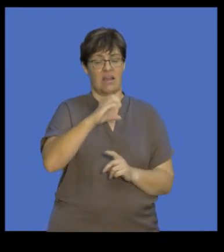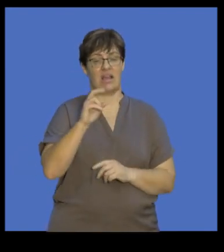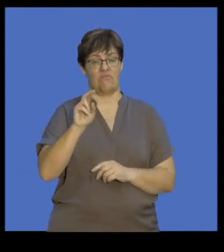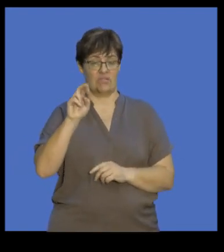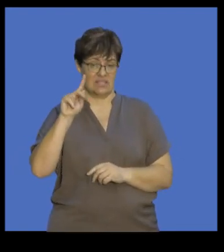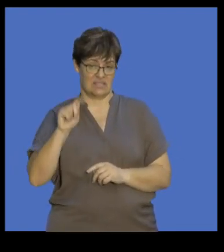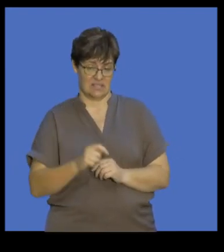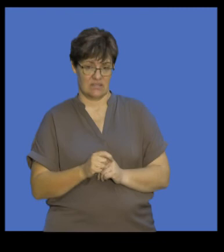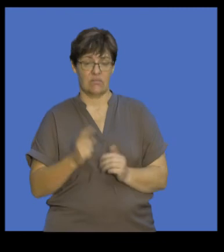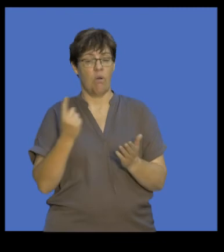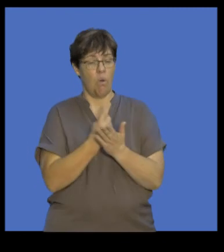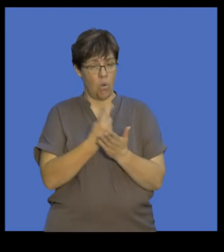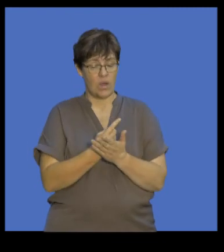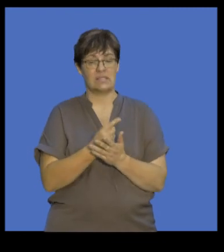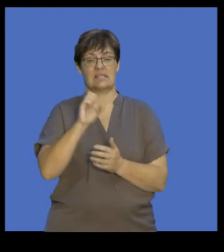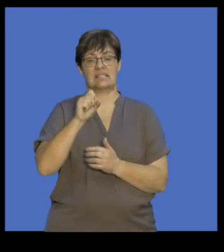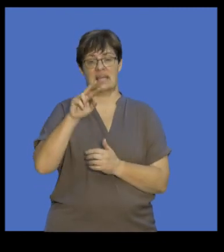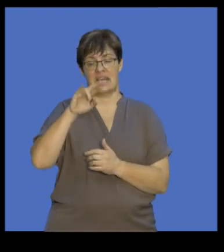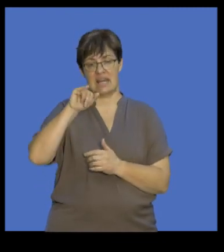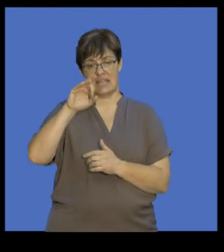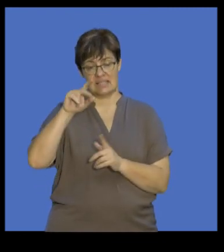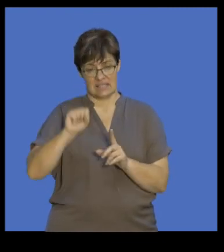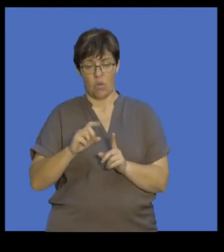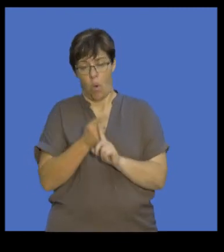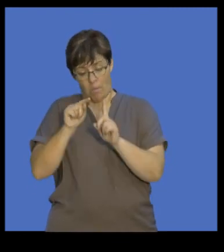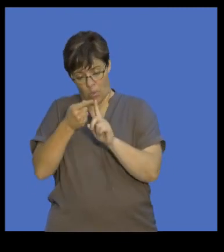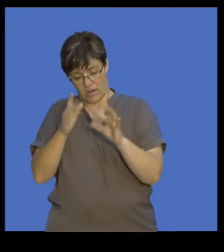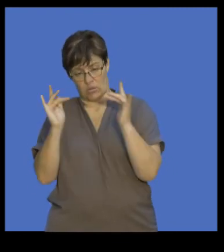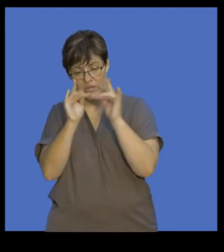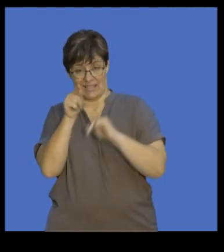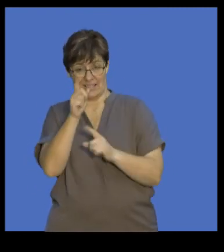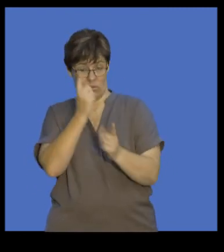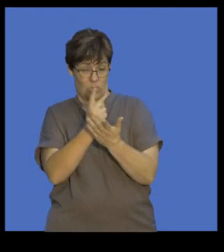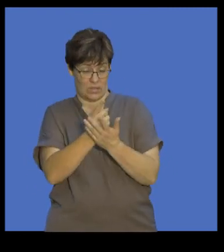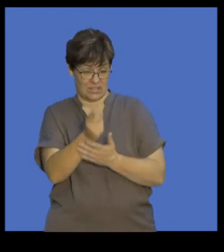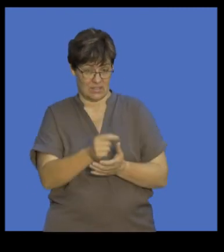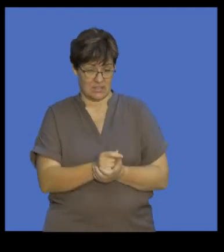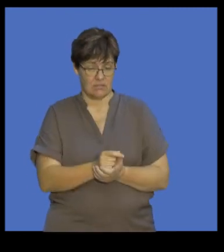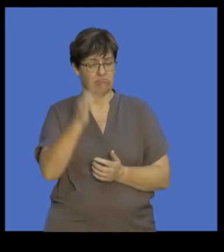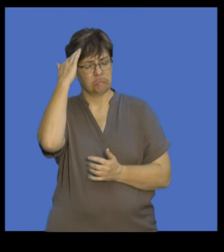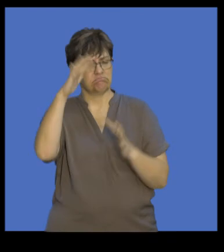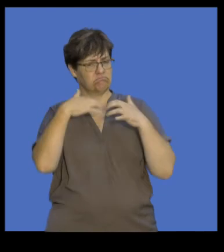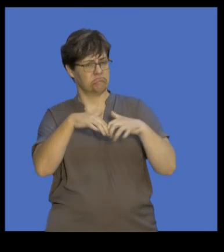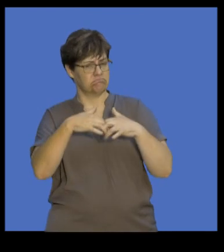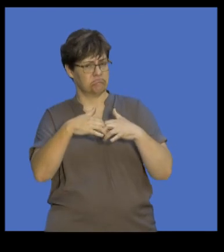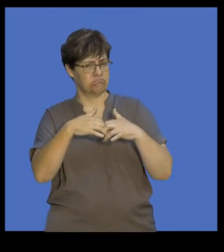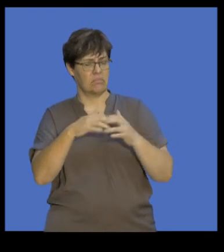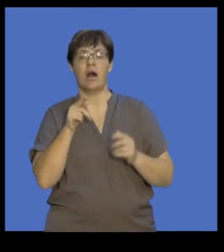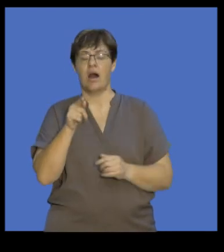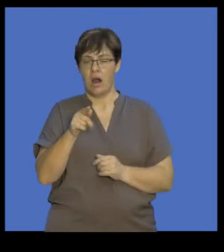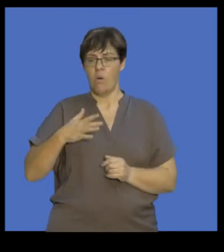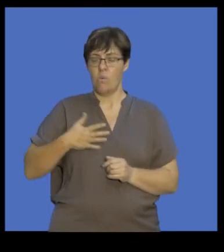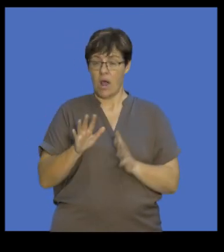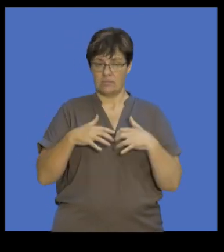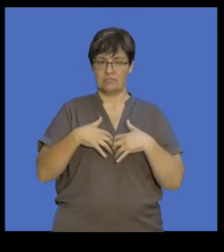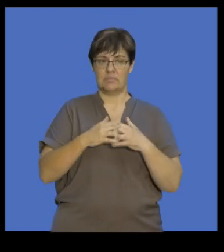this quantity that we call current. Okay, it is always connected in series or at a point. Okay, the thinking about